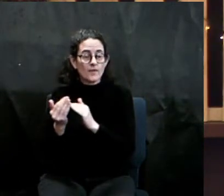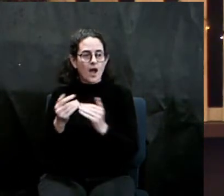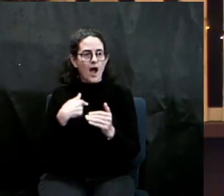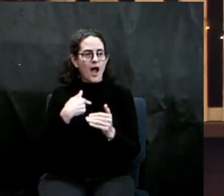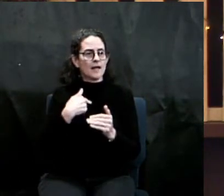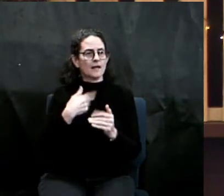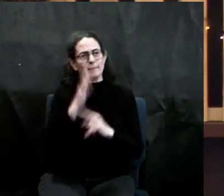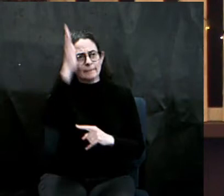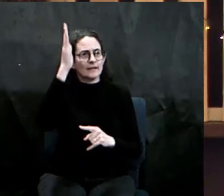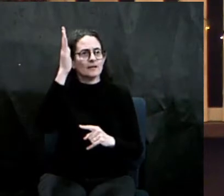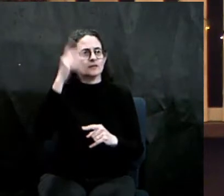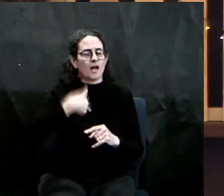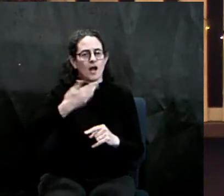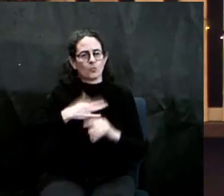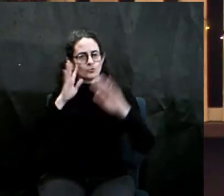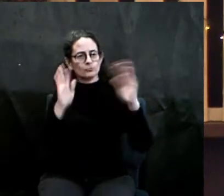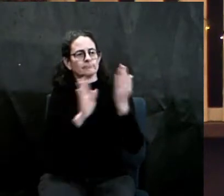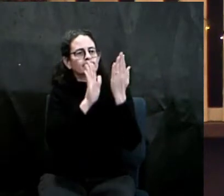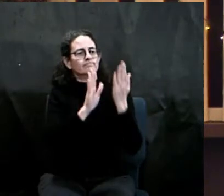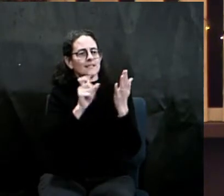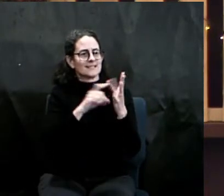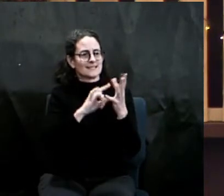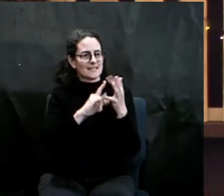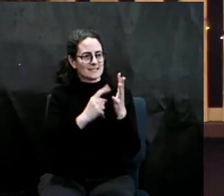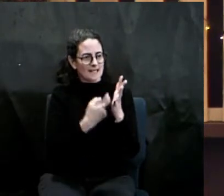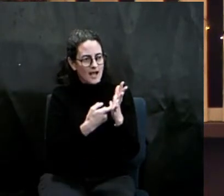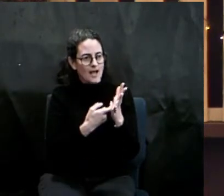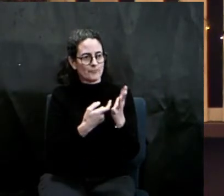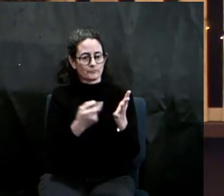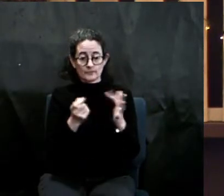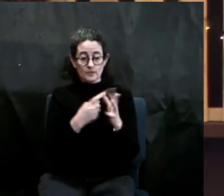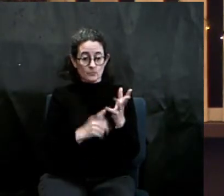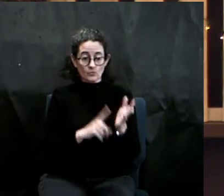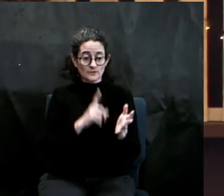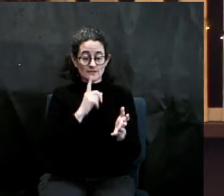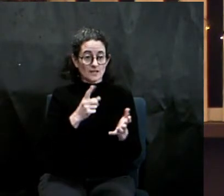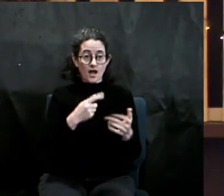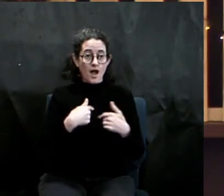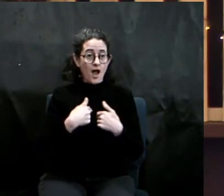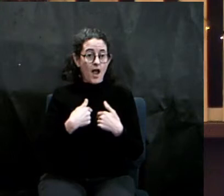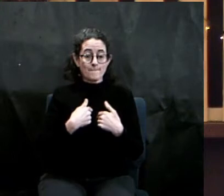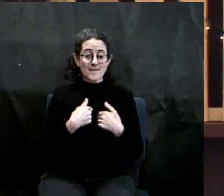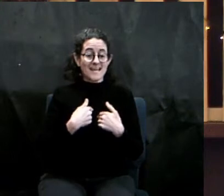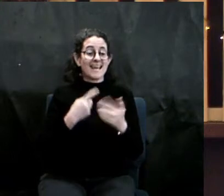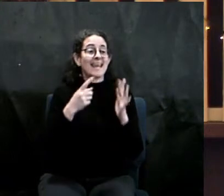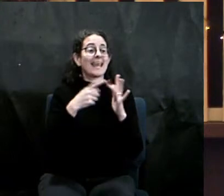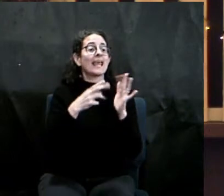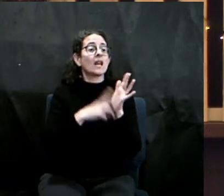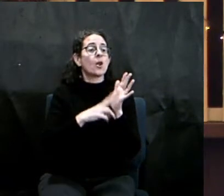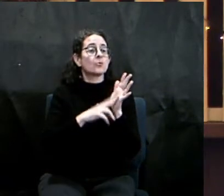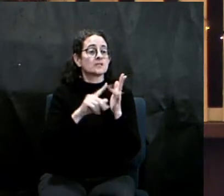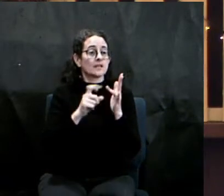Caesar. And through all of it, Paul makes very clear that he is innocent. So in